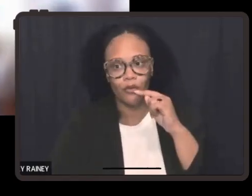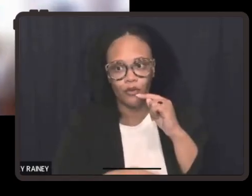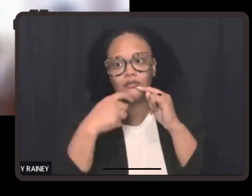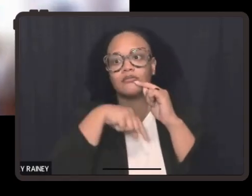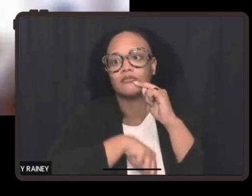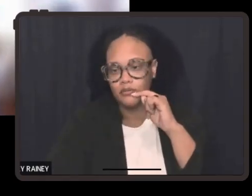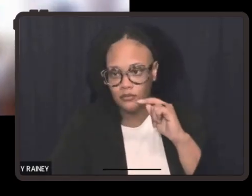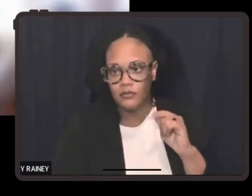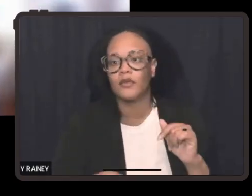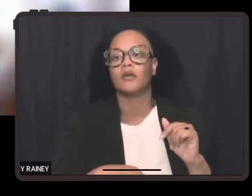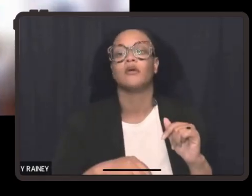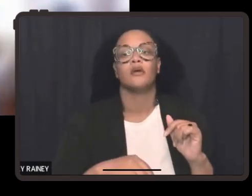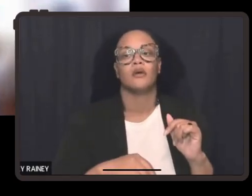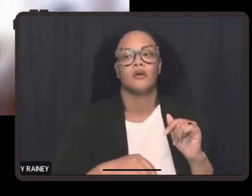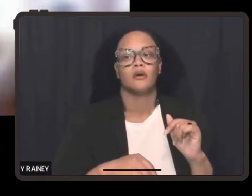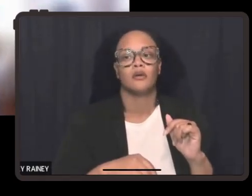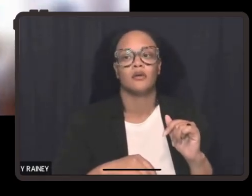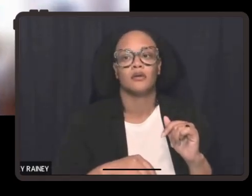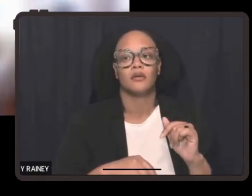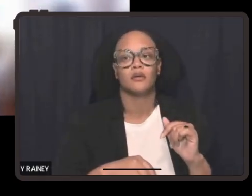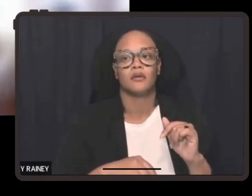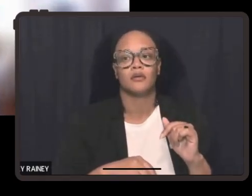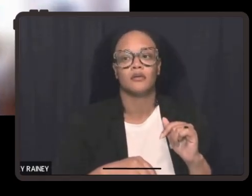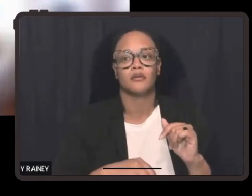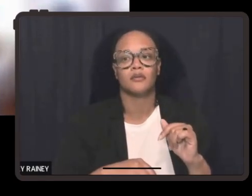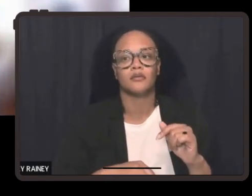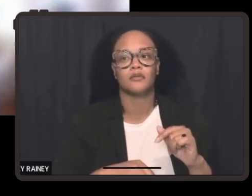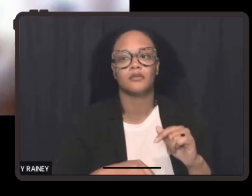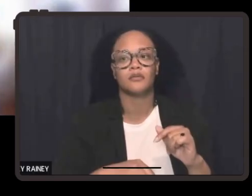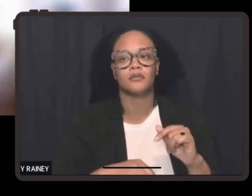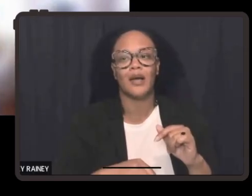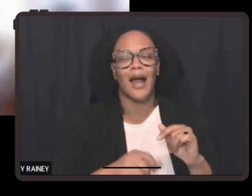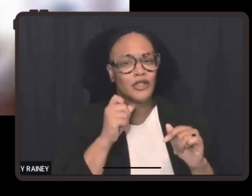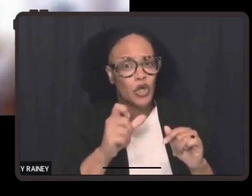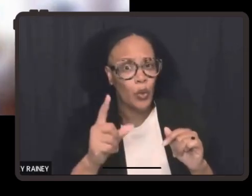bottom end, but I don't think they're connected.